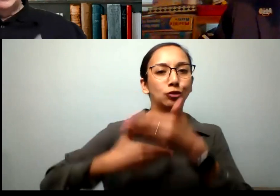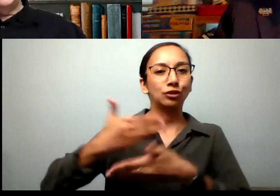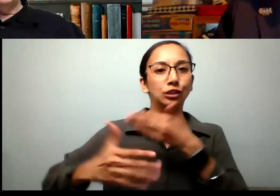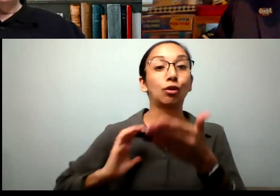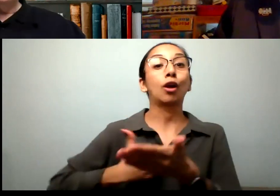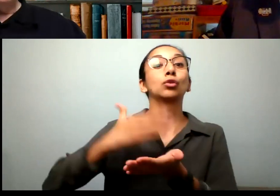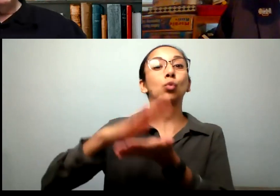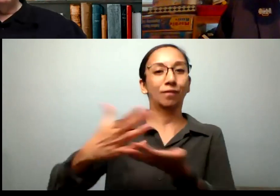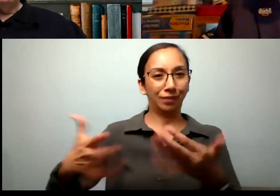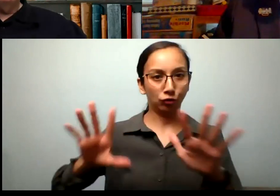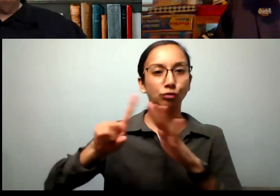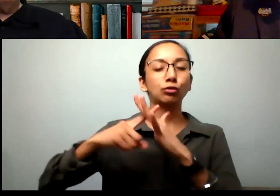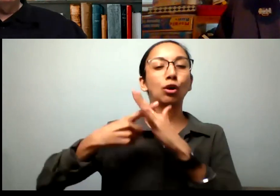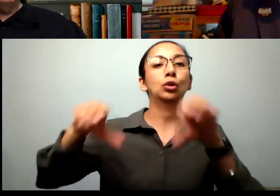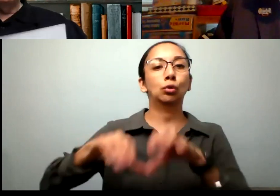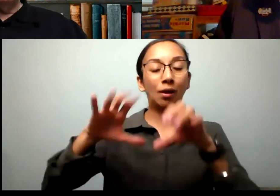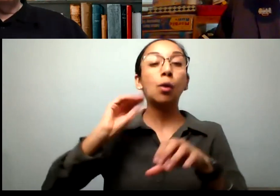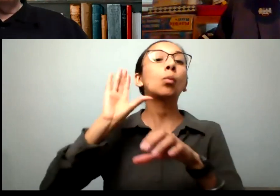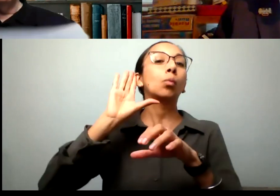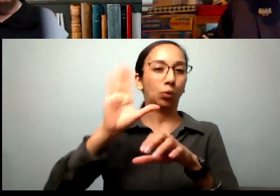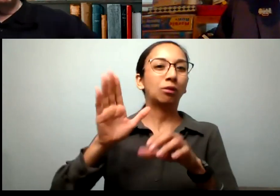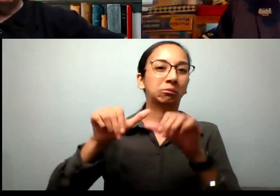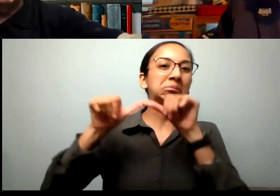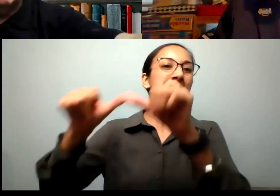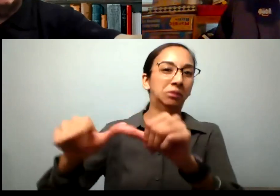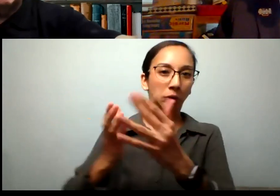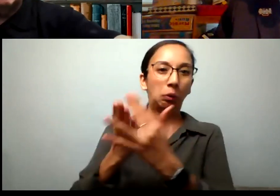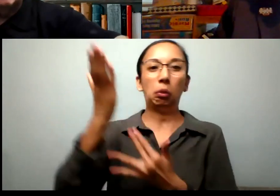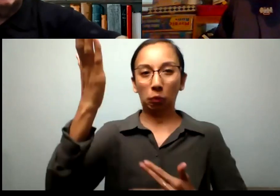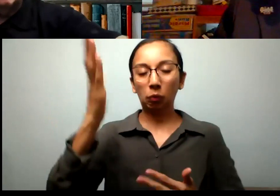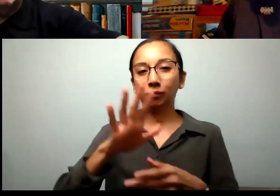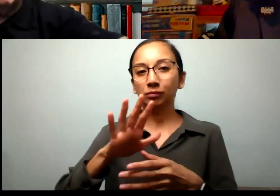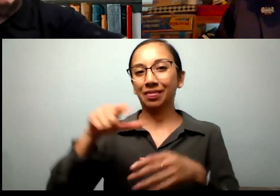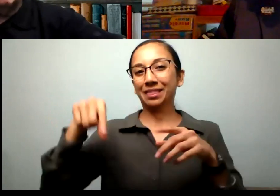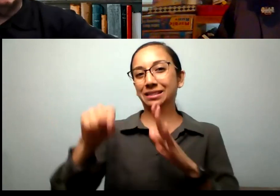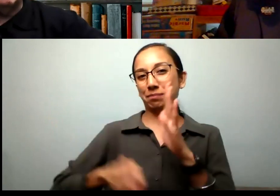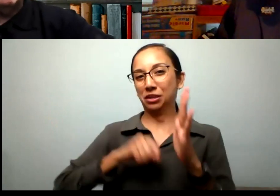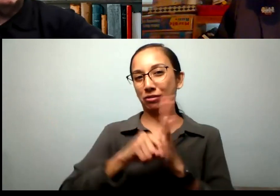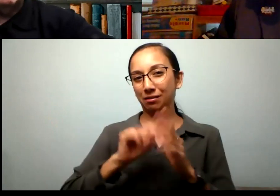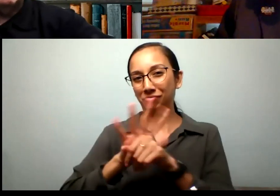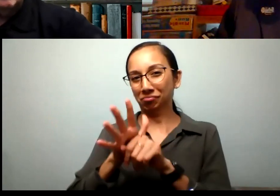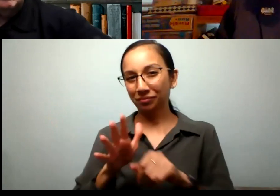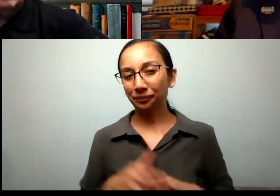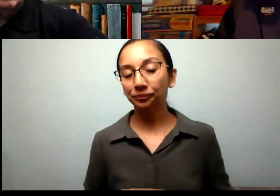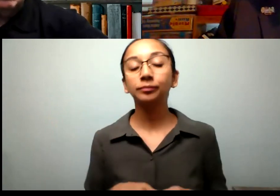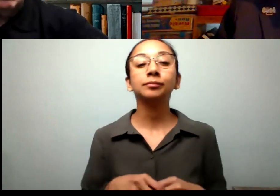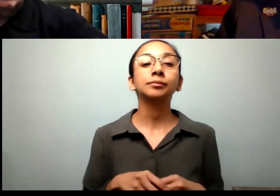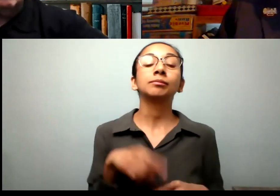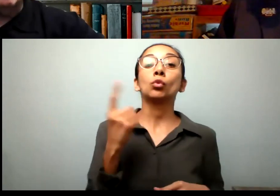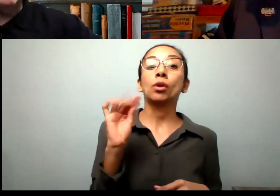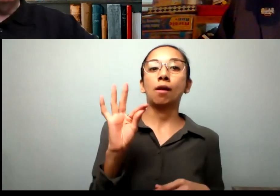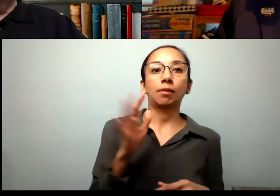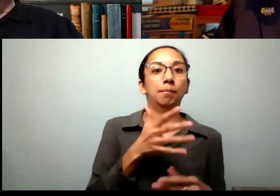begun and will continue throughout this period of time. So let me say that one of the most frequently